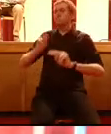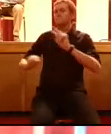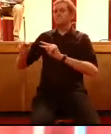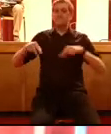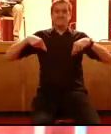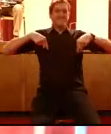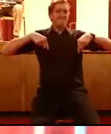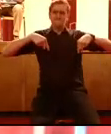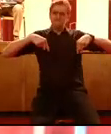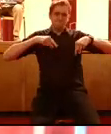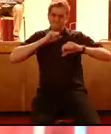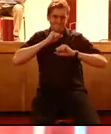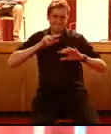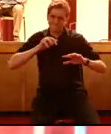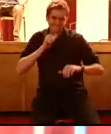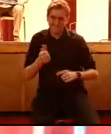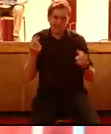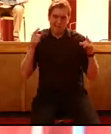happened here.